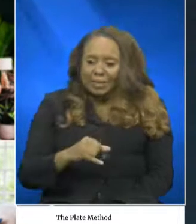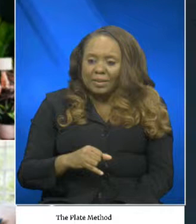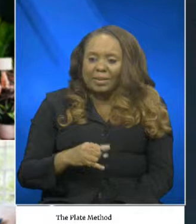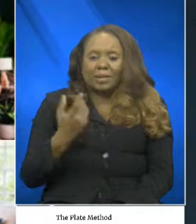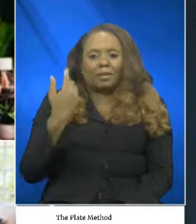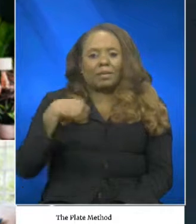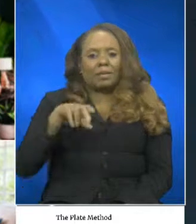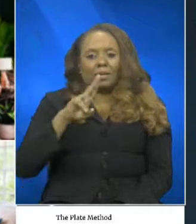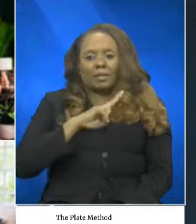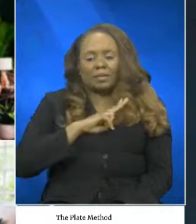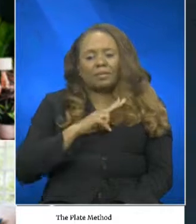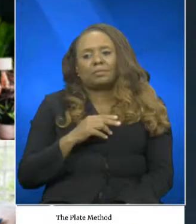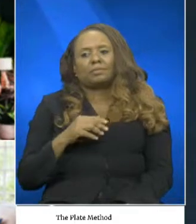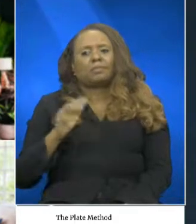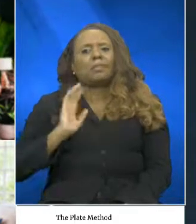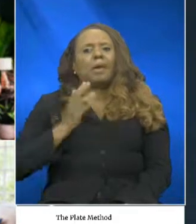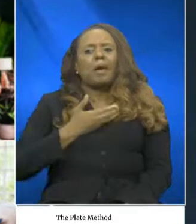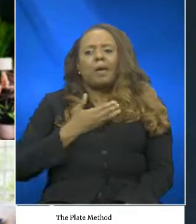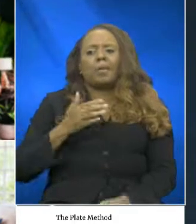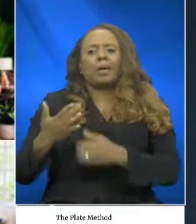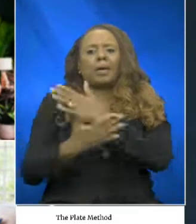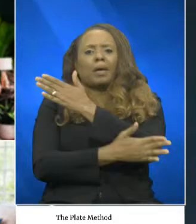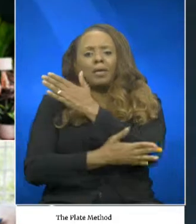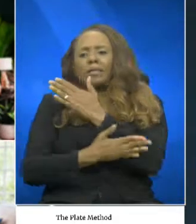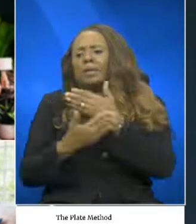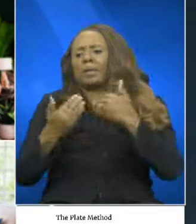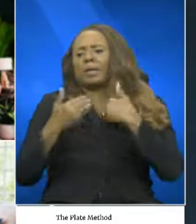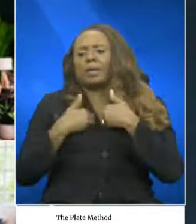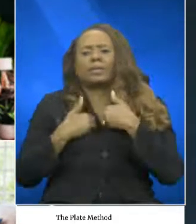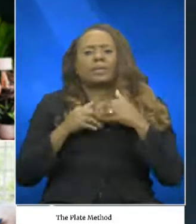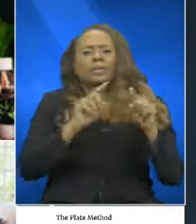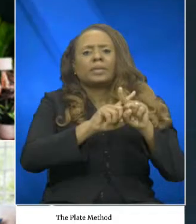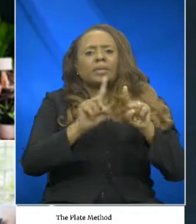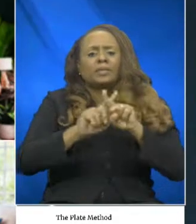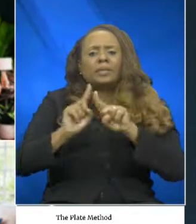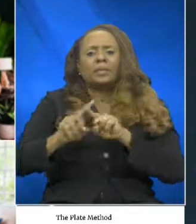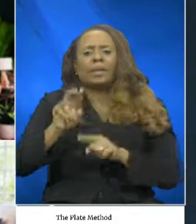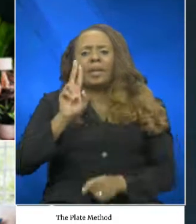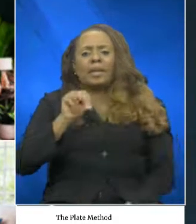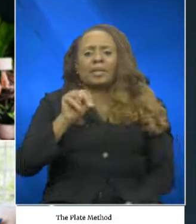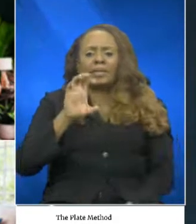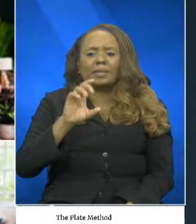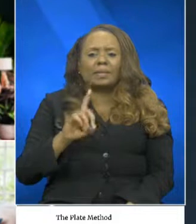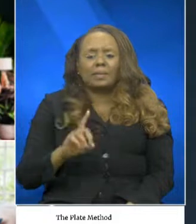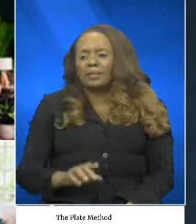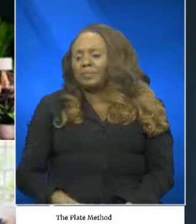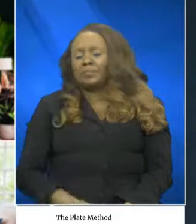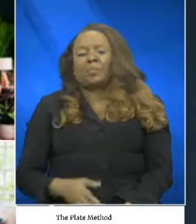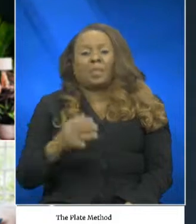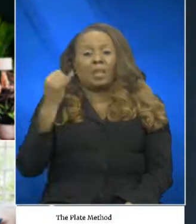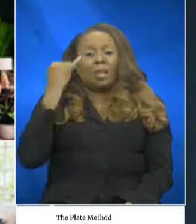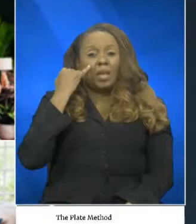have non-communicable diseases of hypertension and diabetes there. You're basically begging for a stroke.